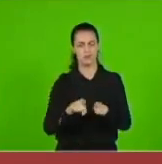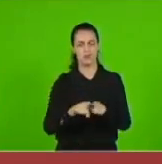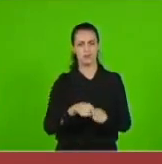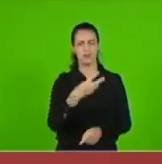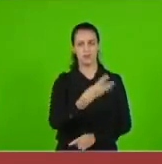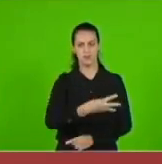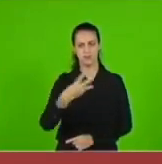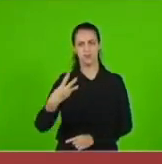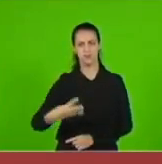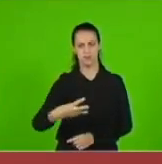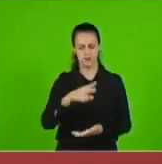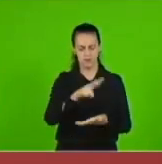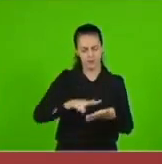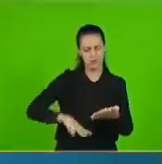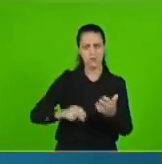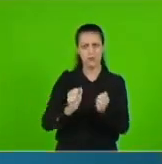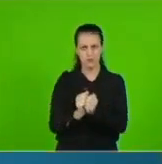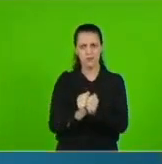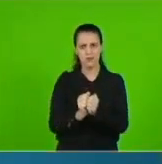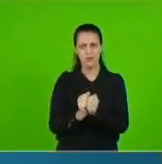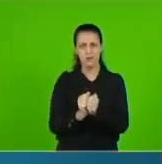starting in verse